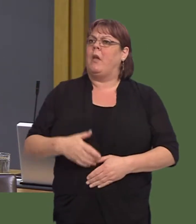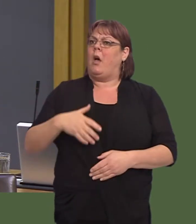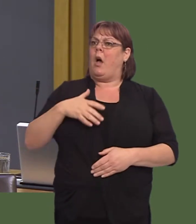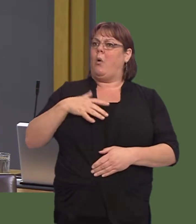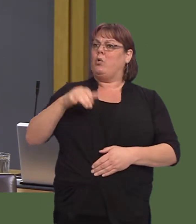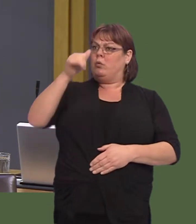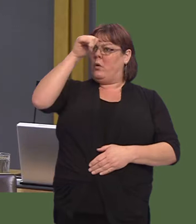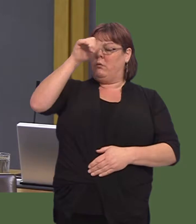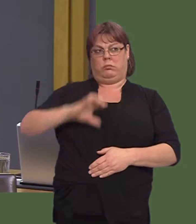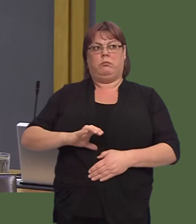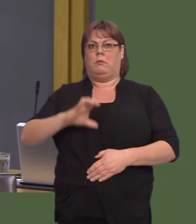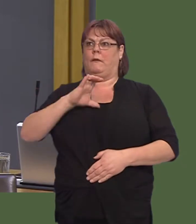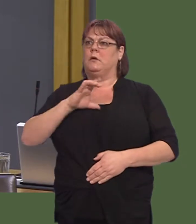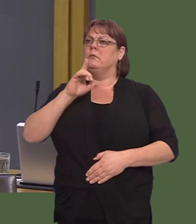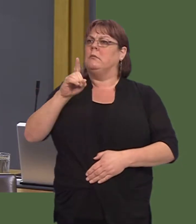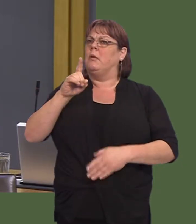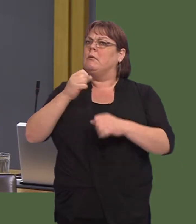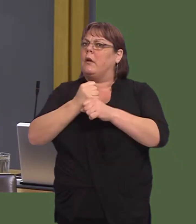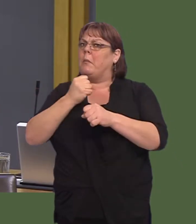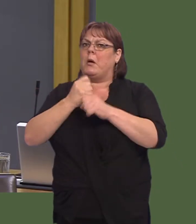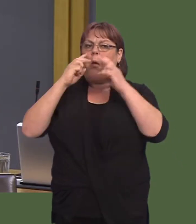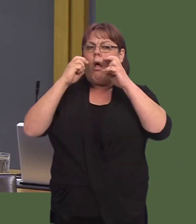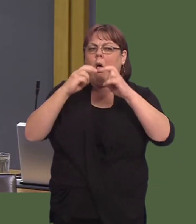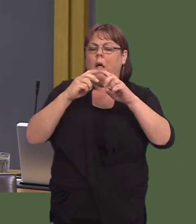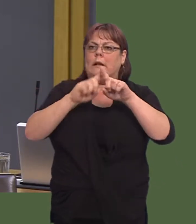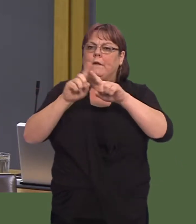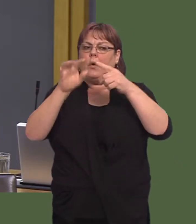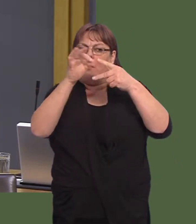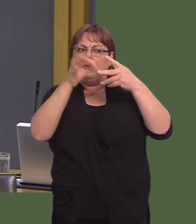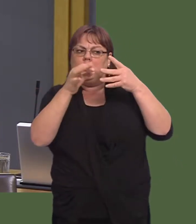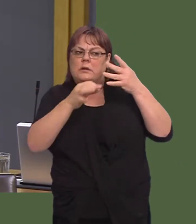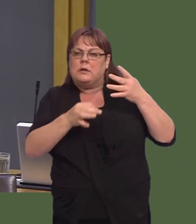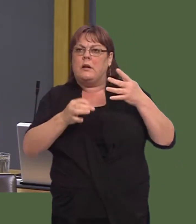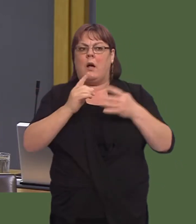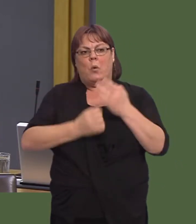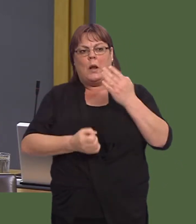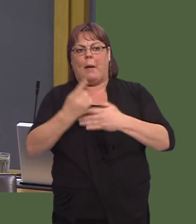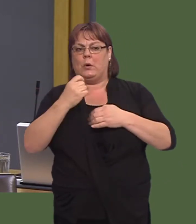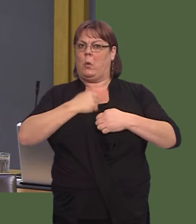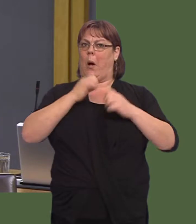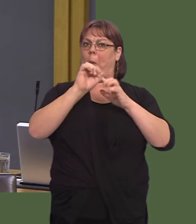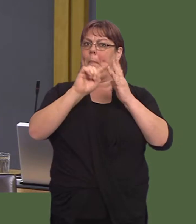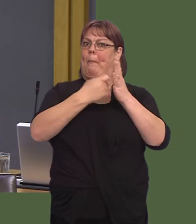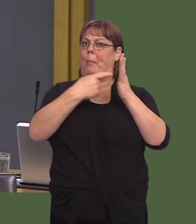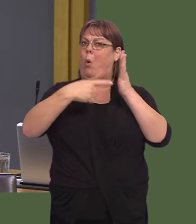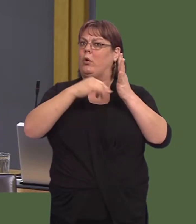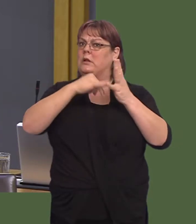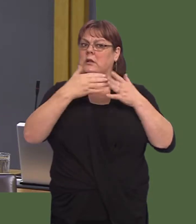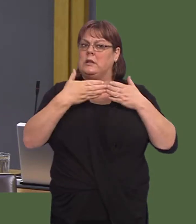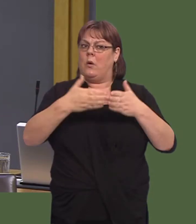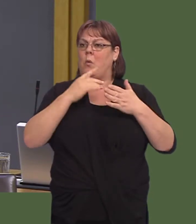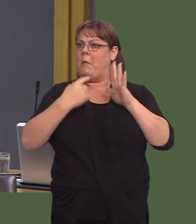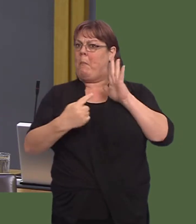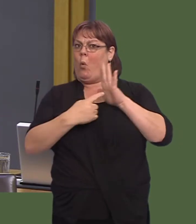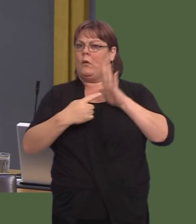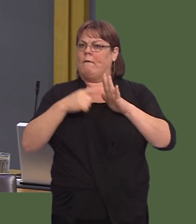looking at all options, including that one. And can I also ask for an assurance that the fate of our ports will be central now in